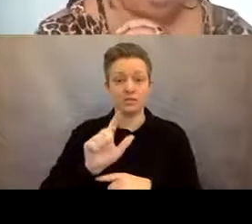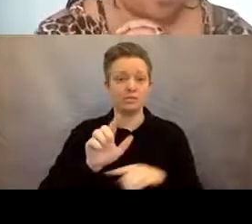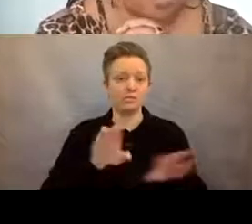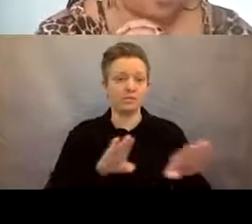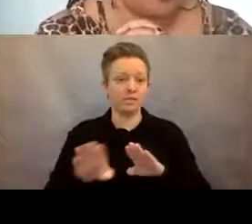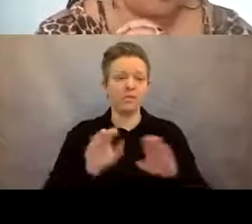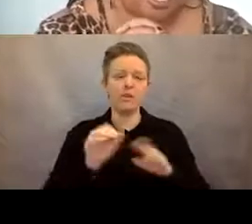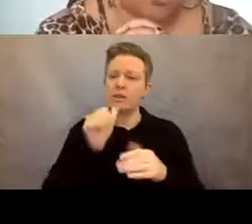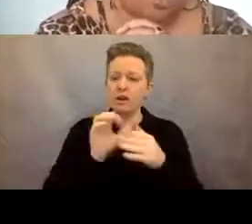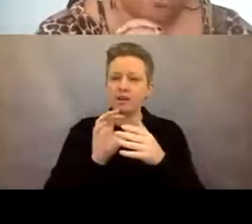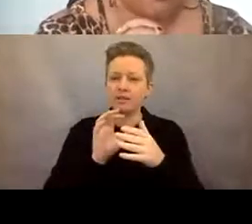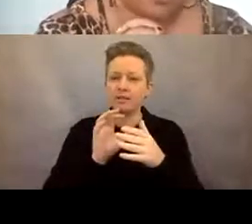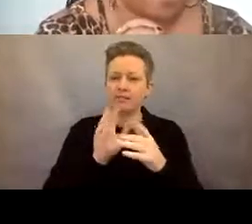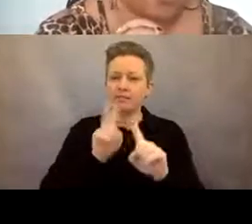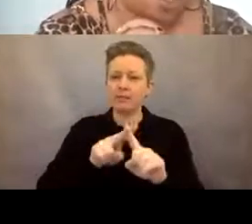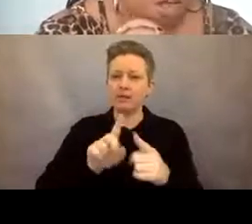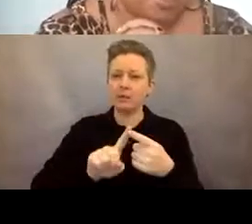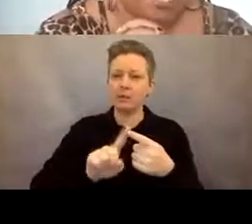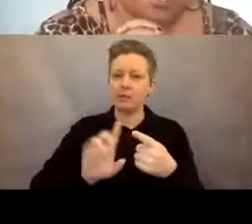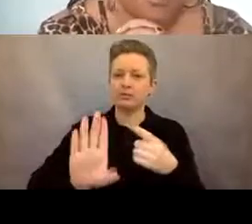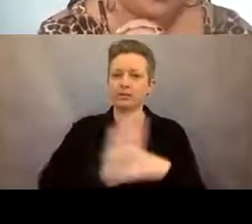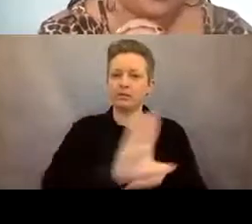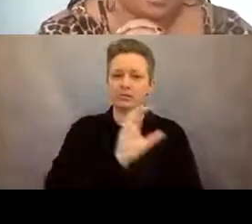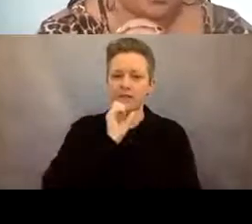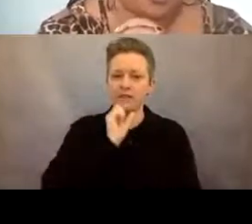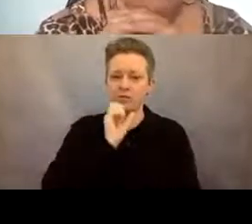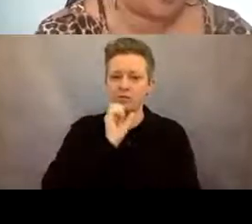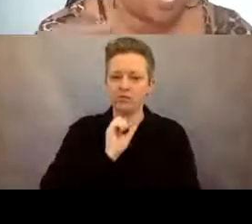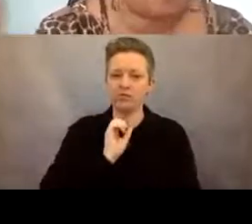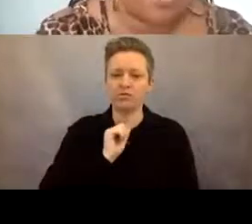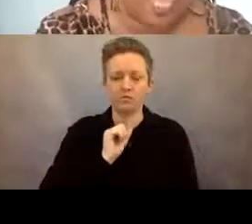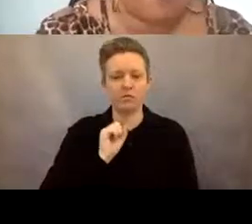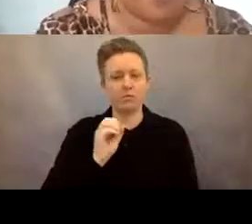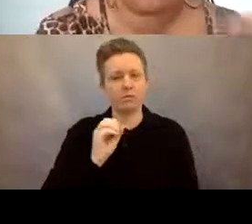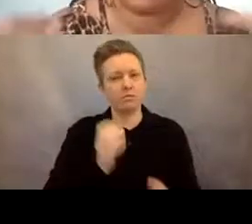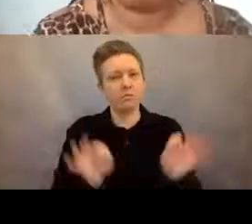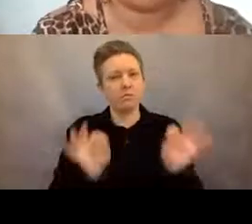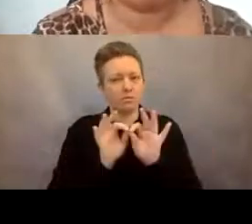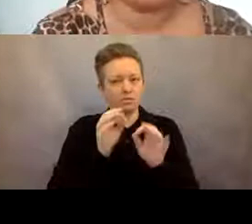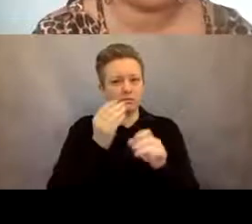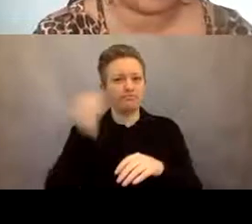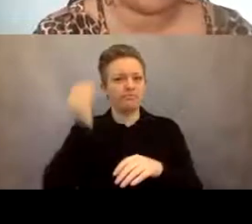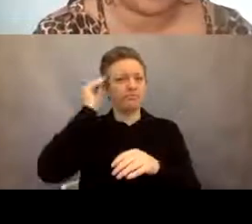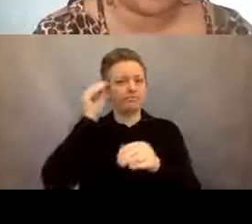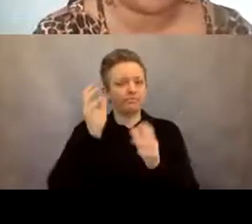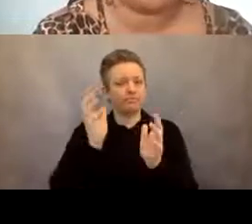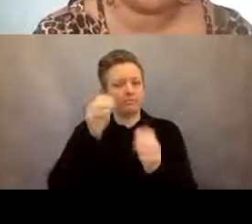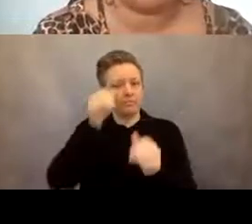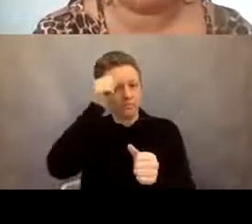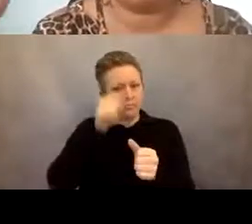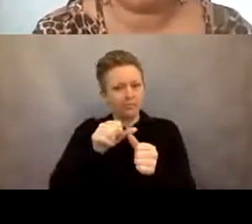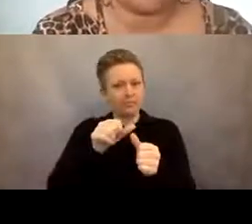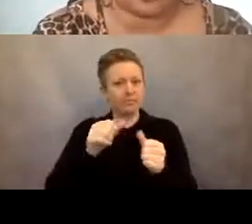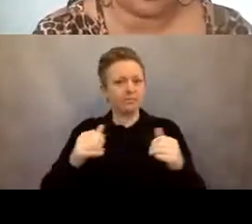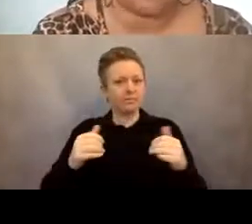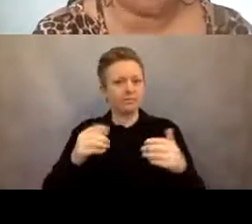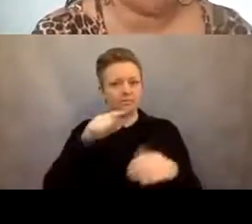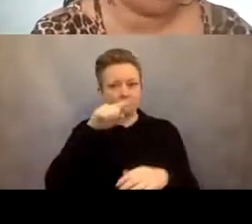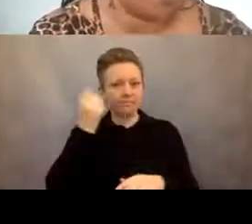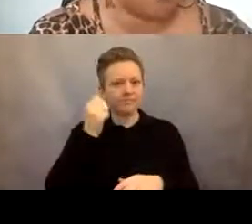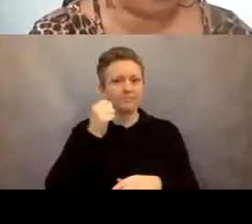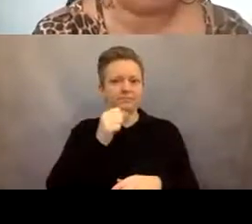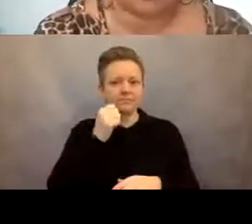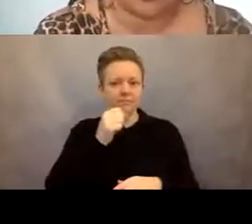the adultification of Black girls and the trauma that lasts there, and then how behaviors might present as